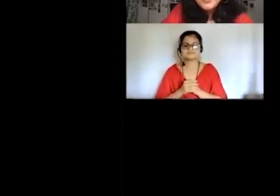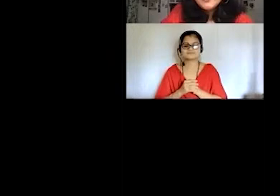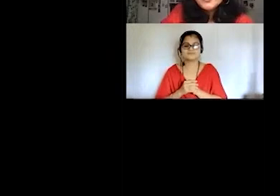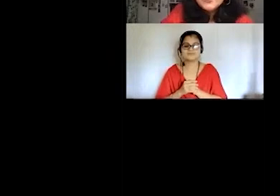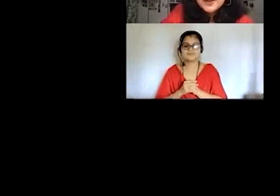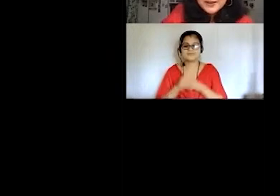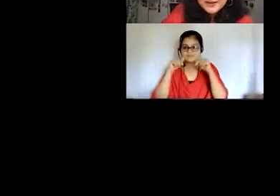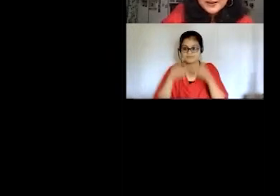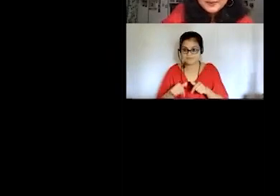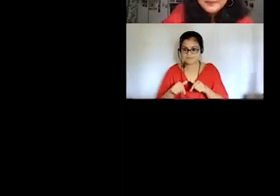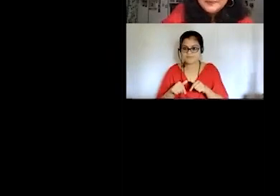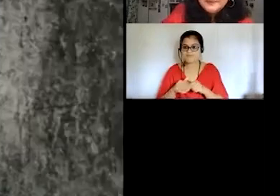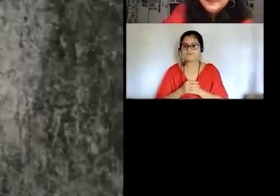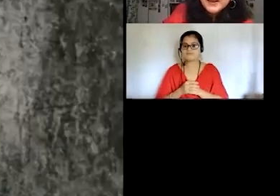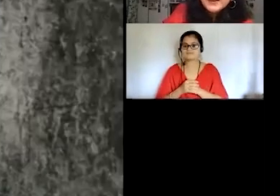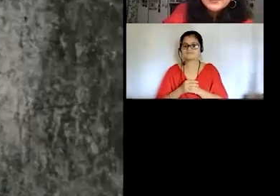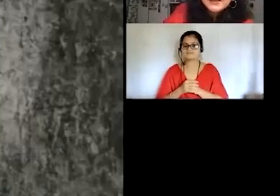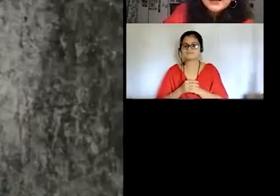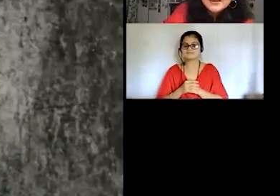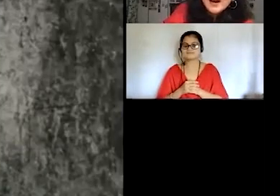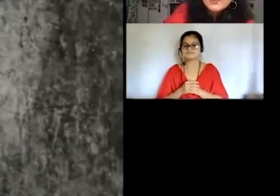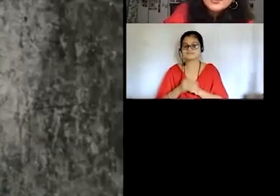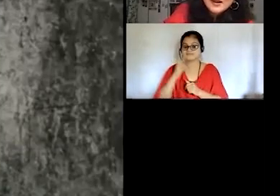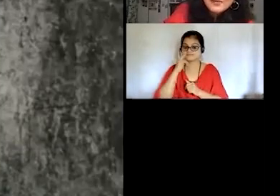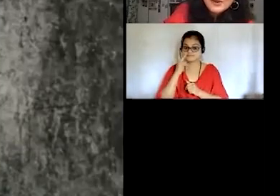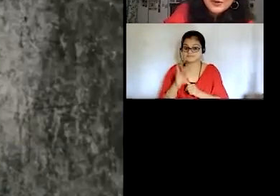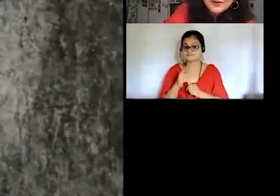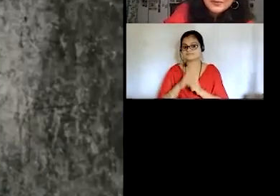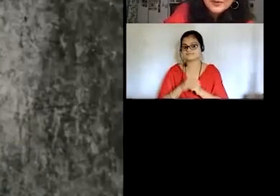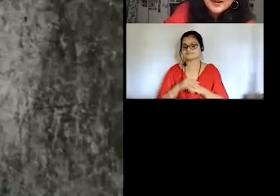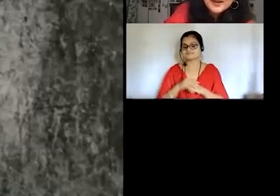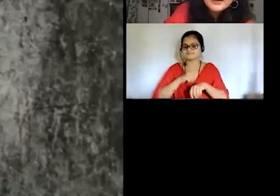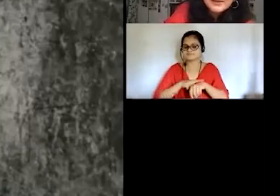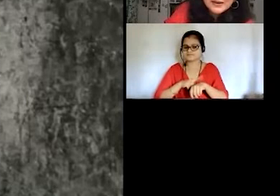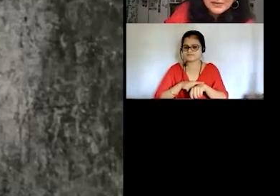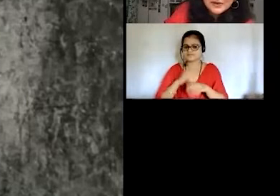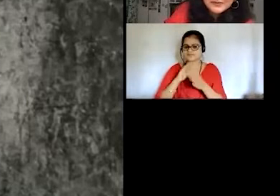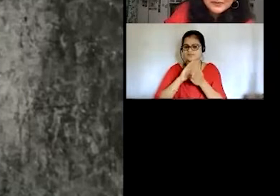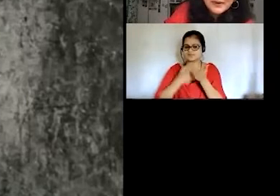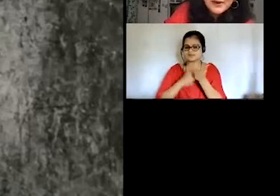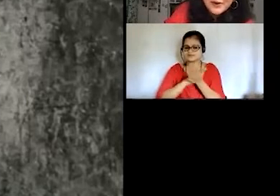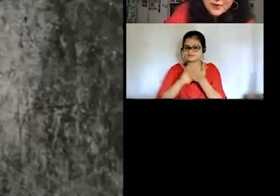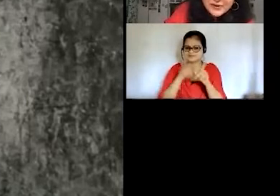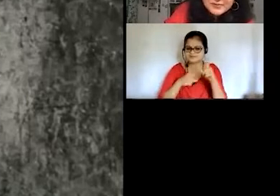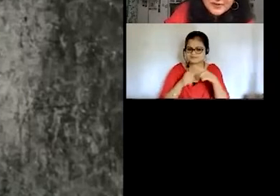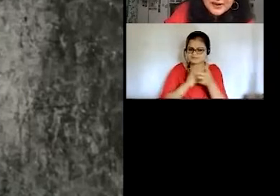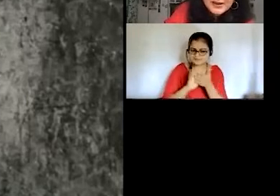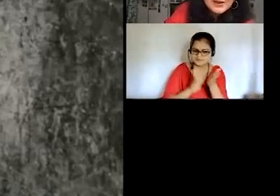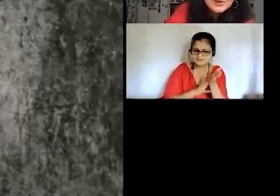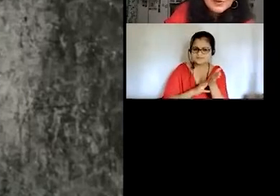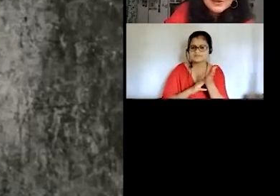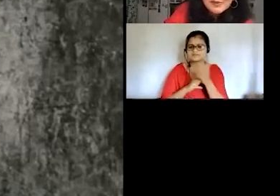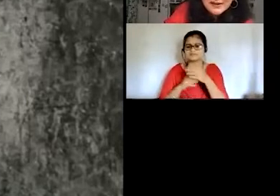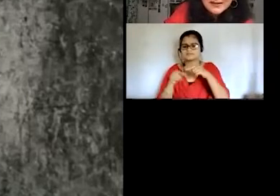We now shift gears and sees how time and rhythm enter the schema. Rhythm